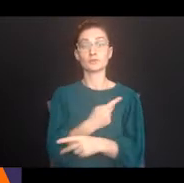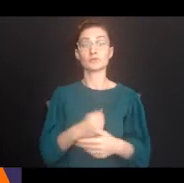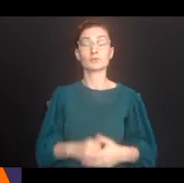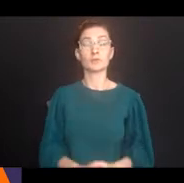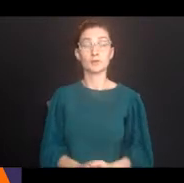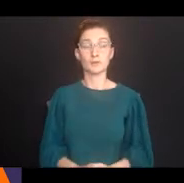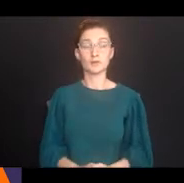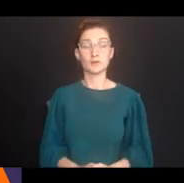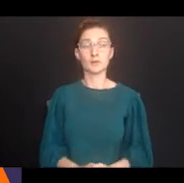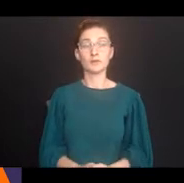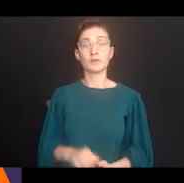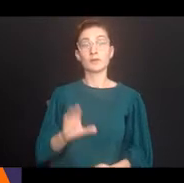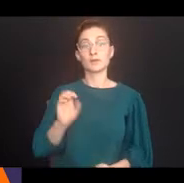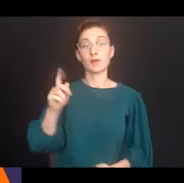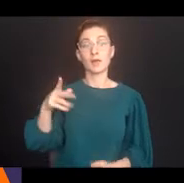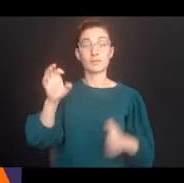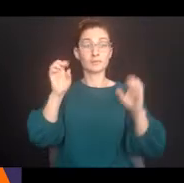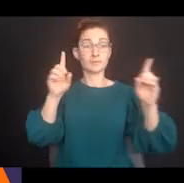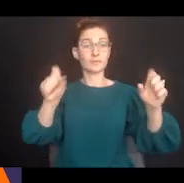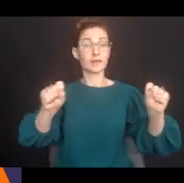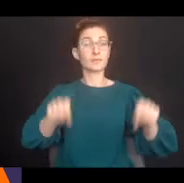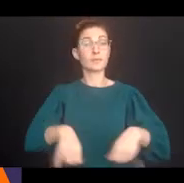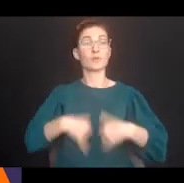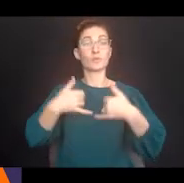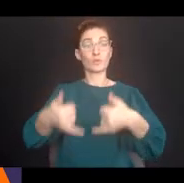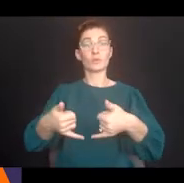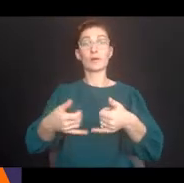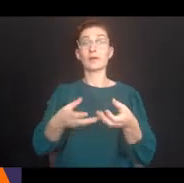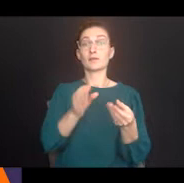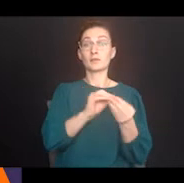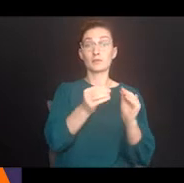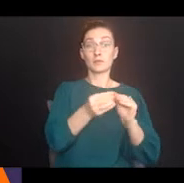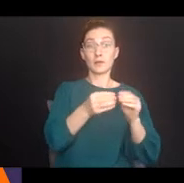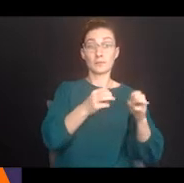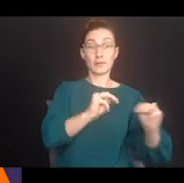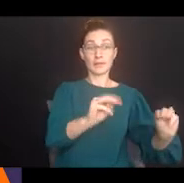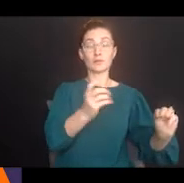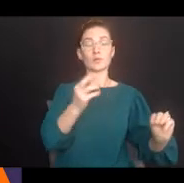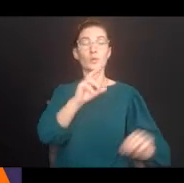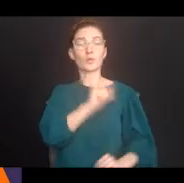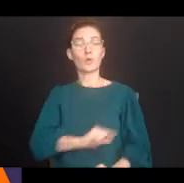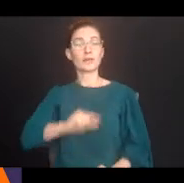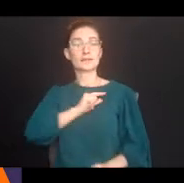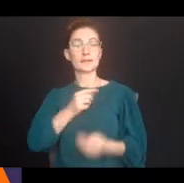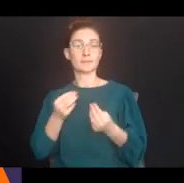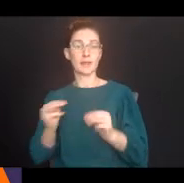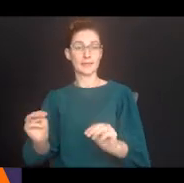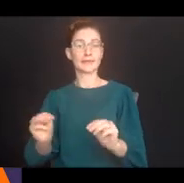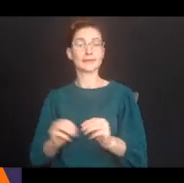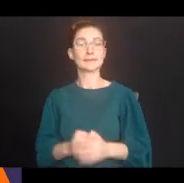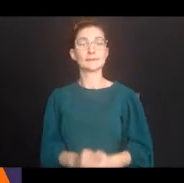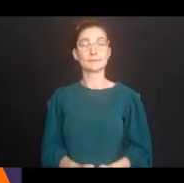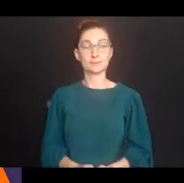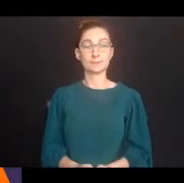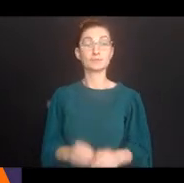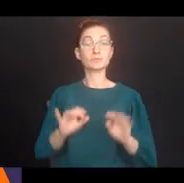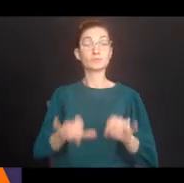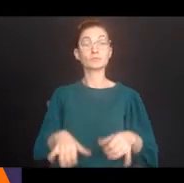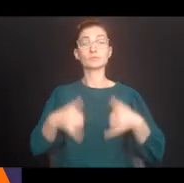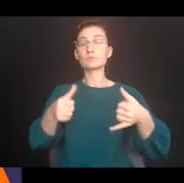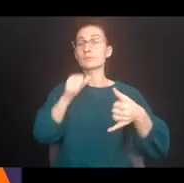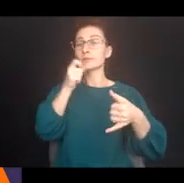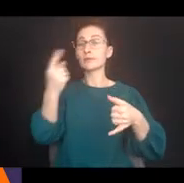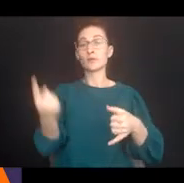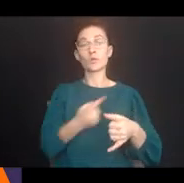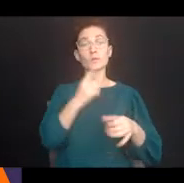Calculation. Compensatory education can be awarded by the quantitative method or the qualitative method. Therefore,